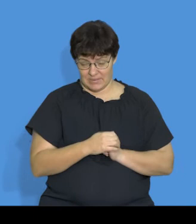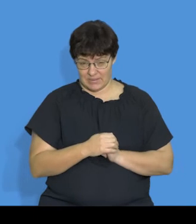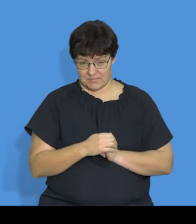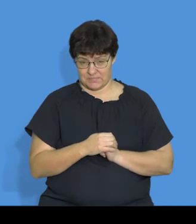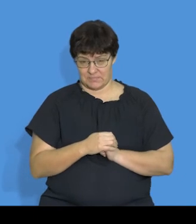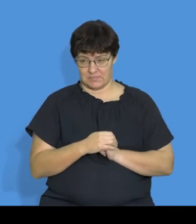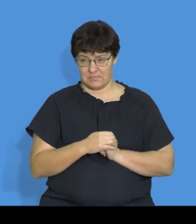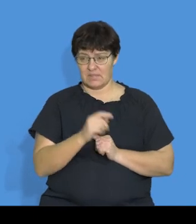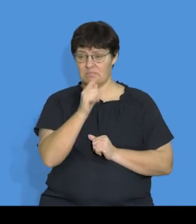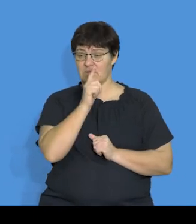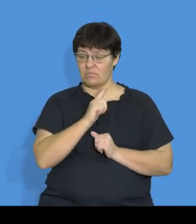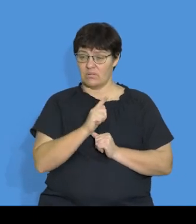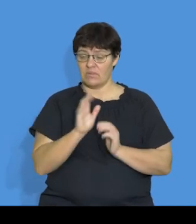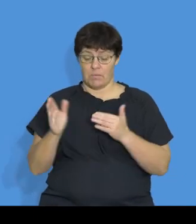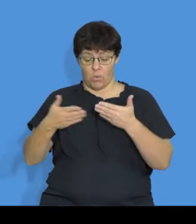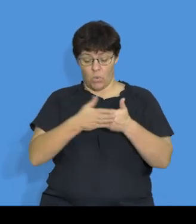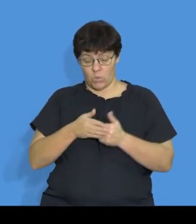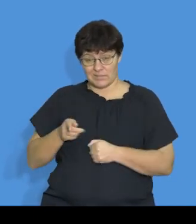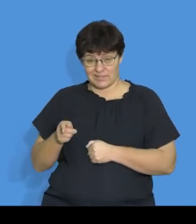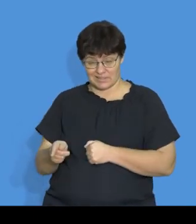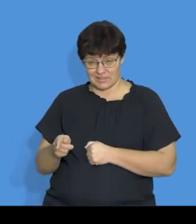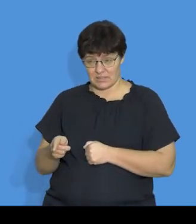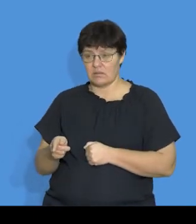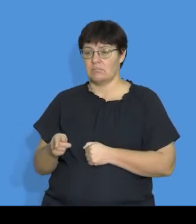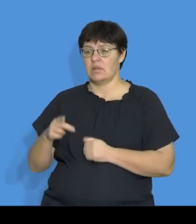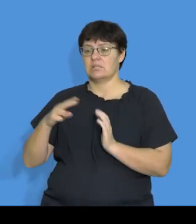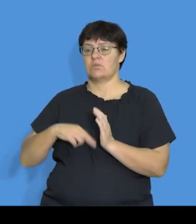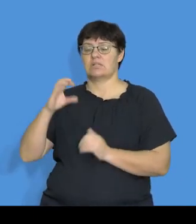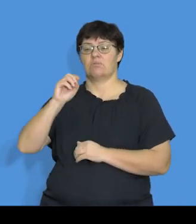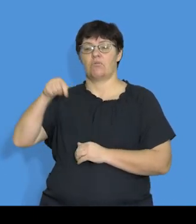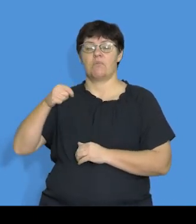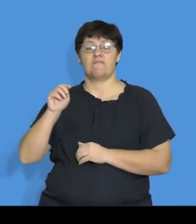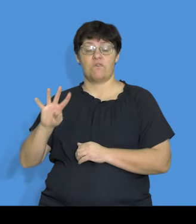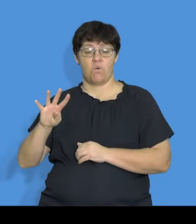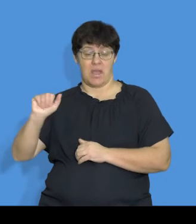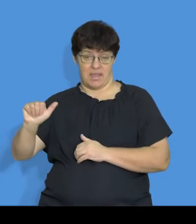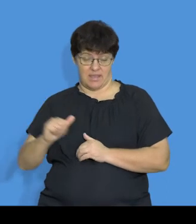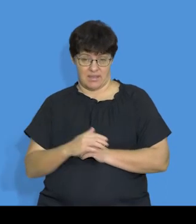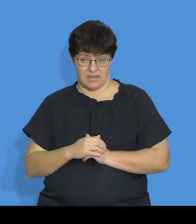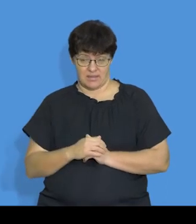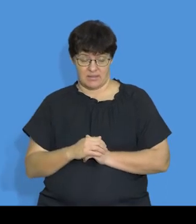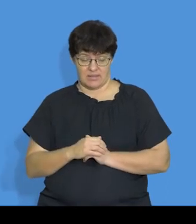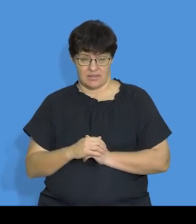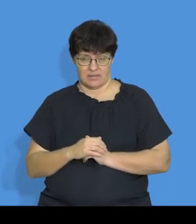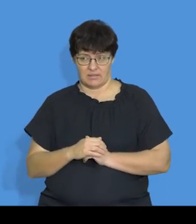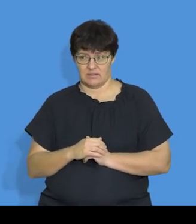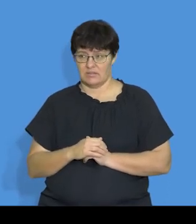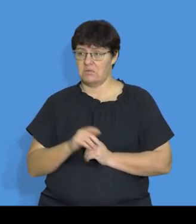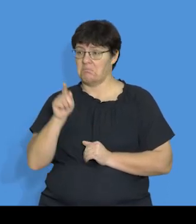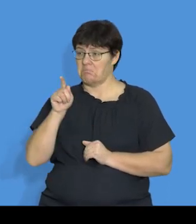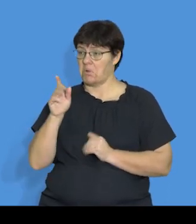told that when the switch is closed, the ammeter reads 0.4 amperes. So when we close the switch, we have